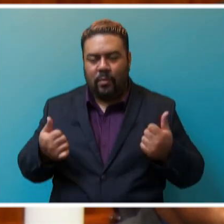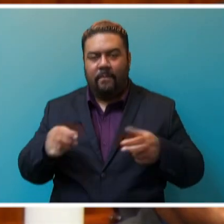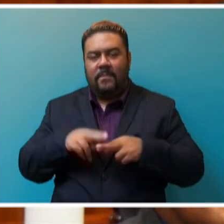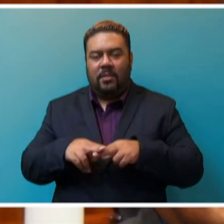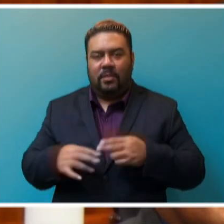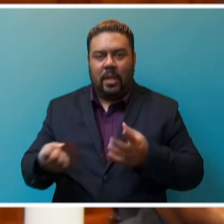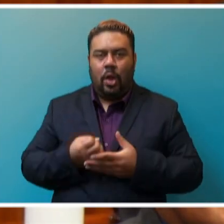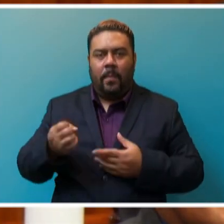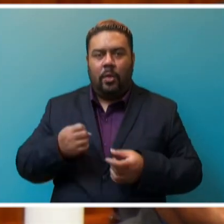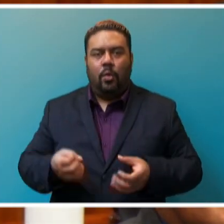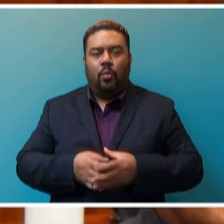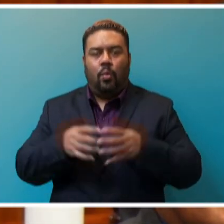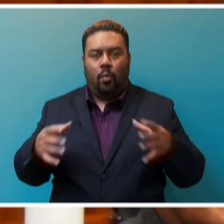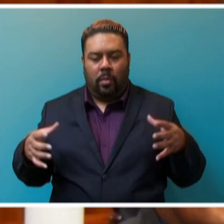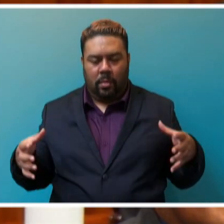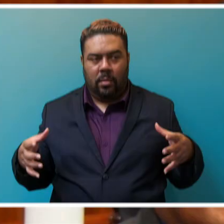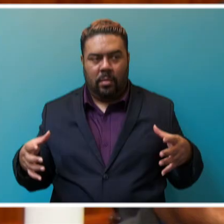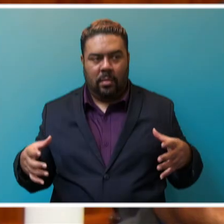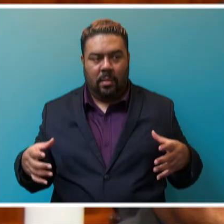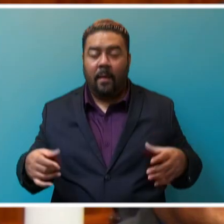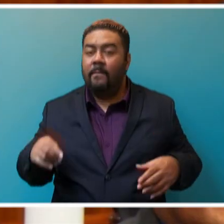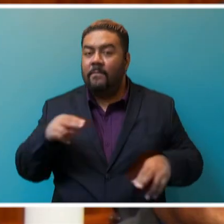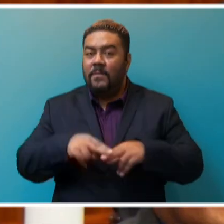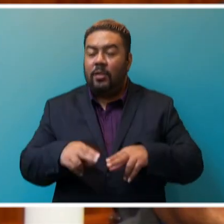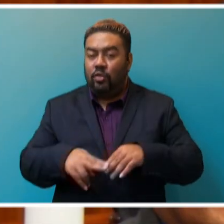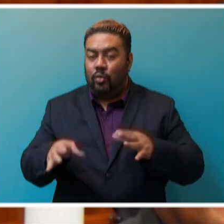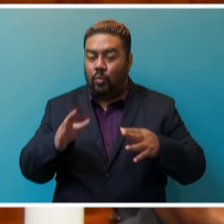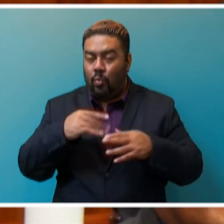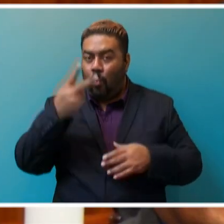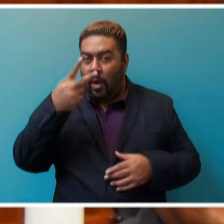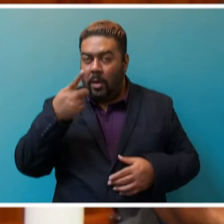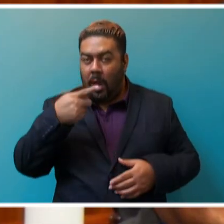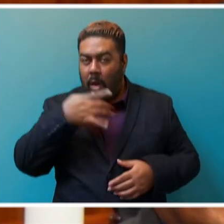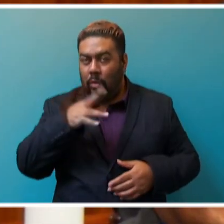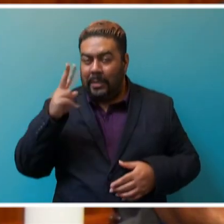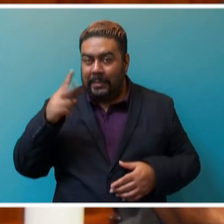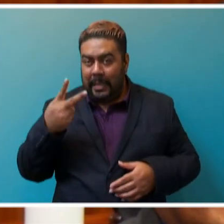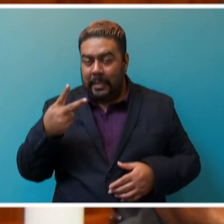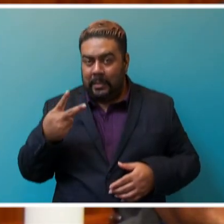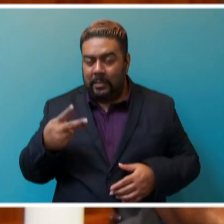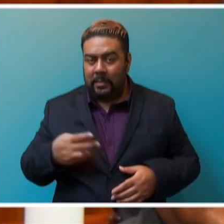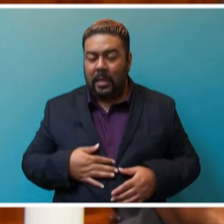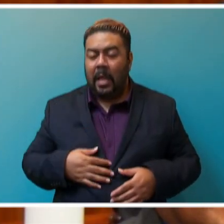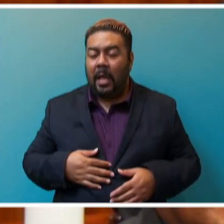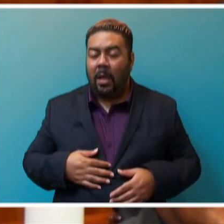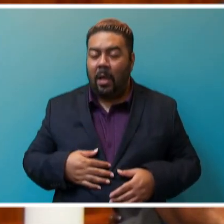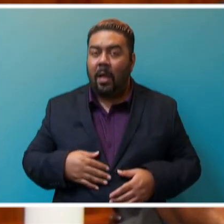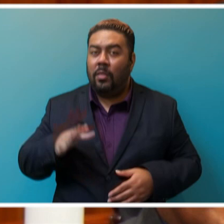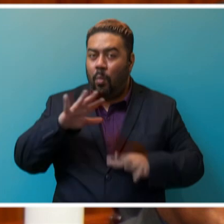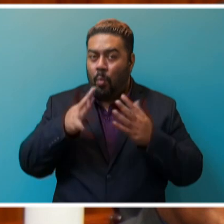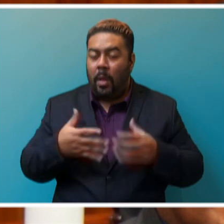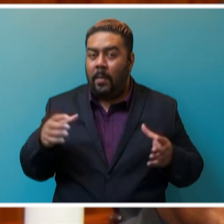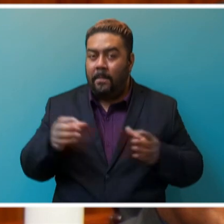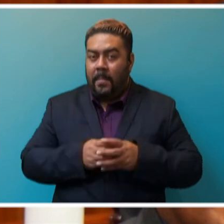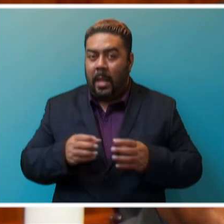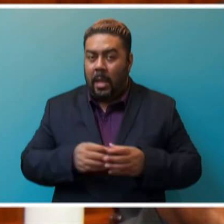growth. Following Fiji's ranking of 102nd in the World Bank's